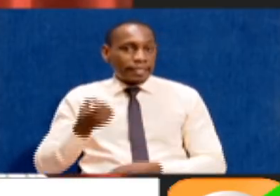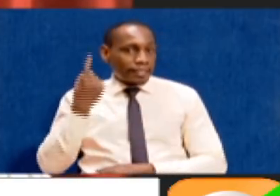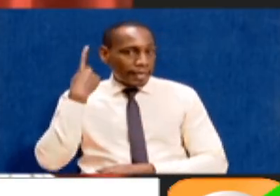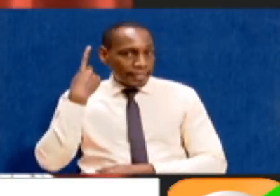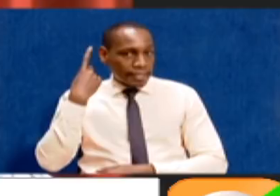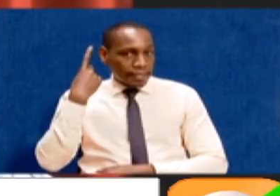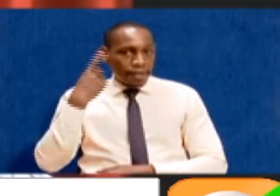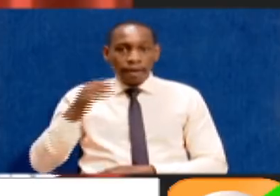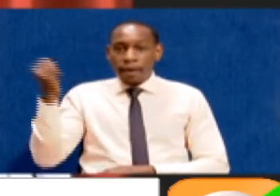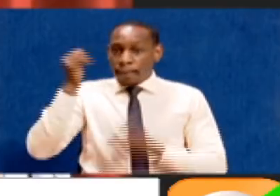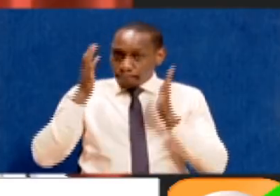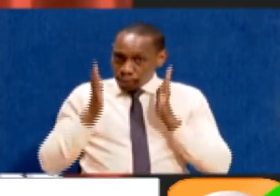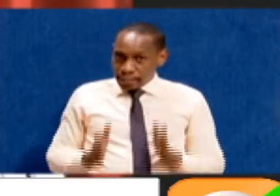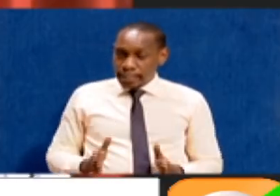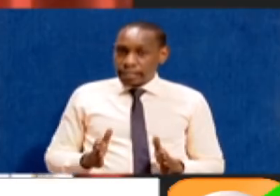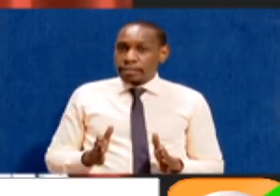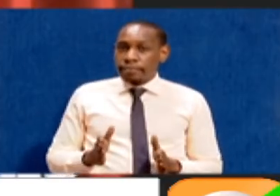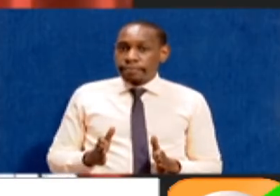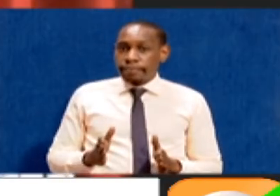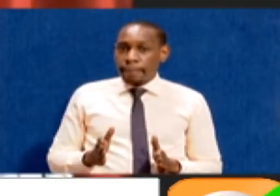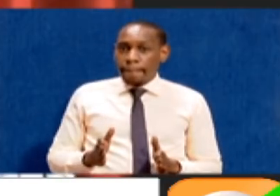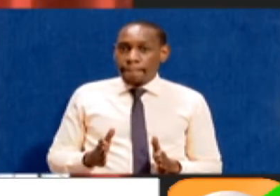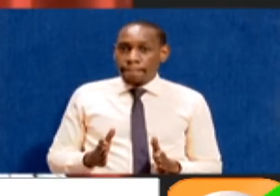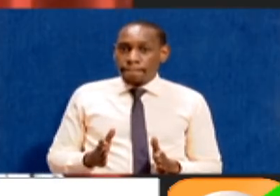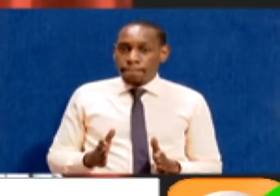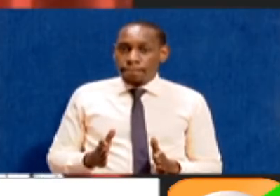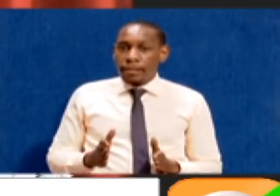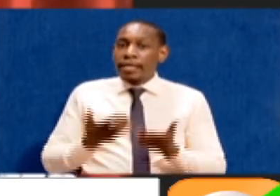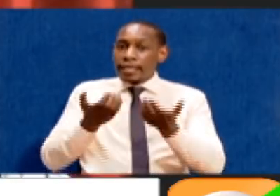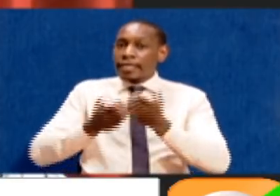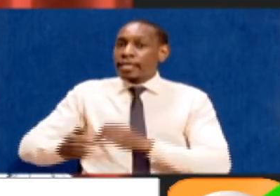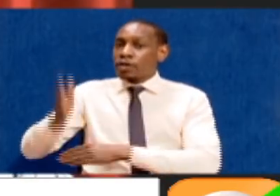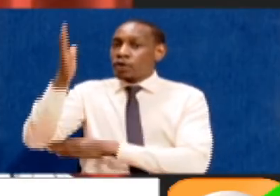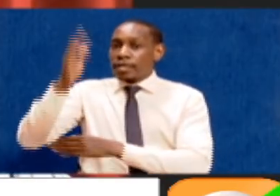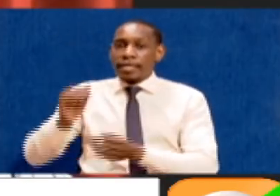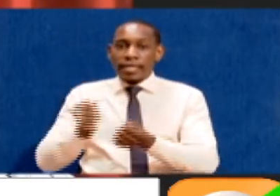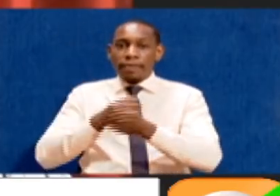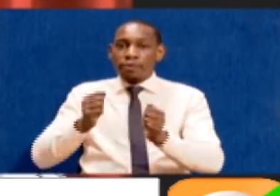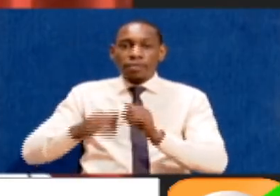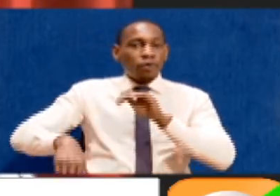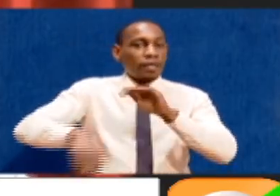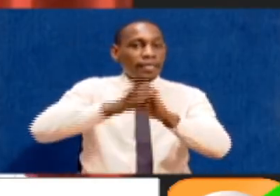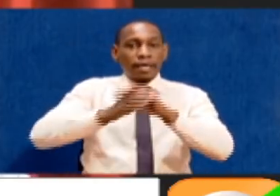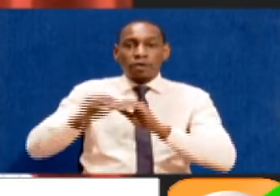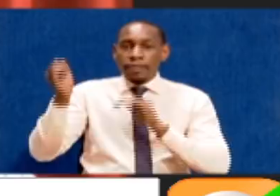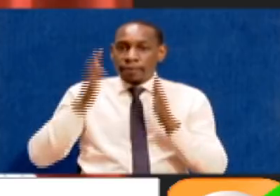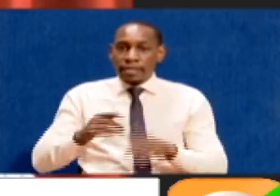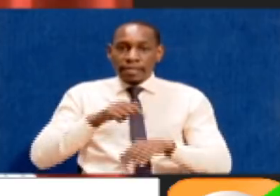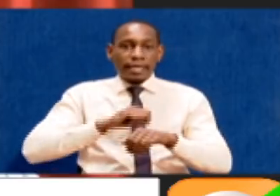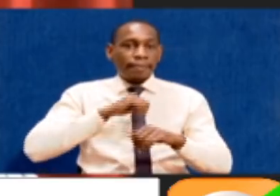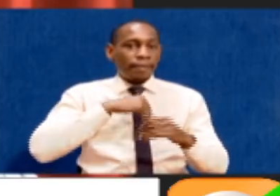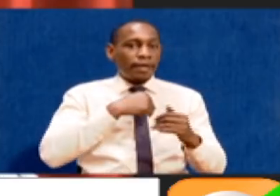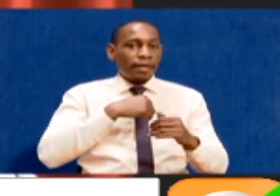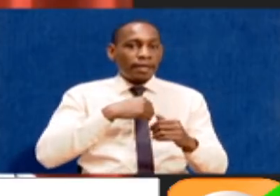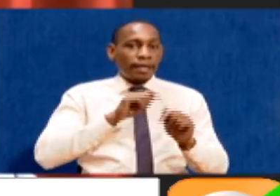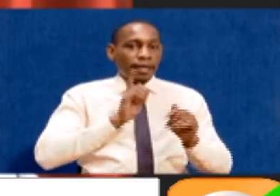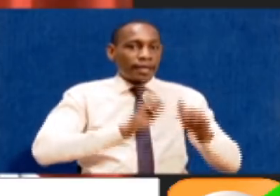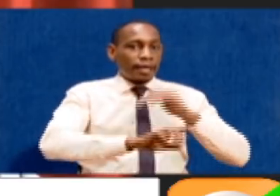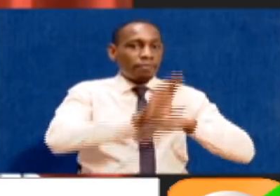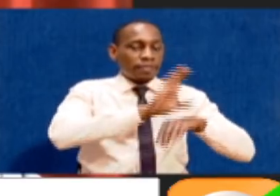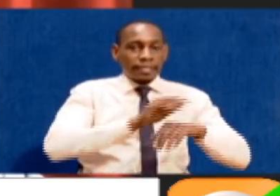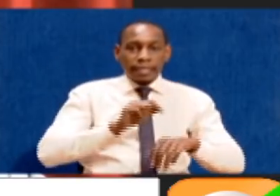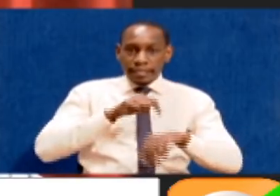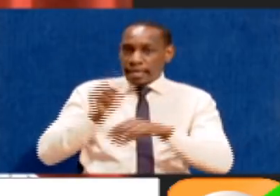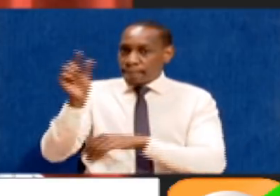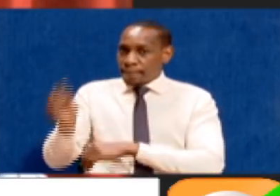right. Politicians need God. And you cannot chase them away from church, because when someone is